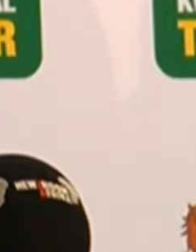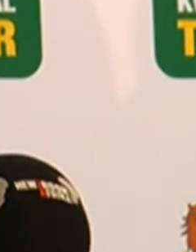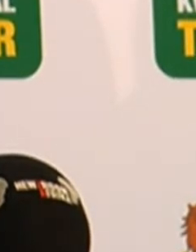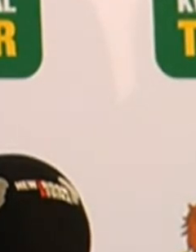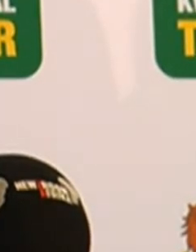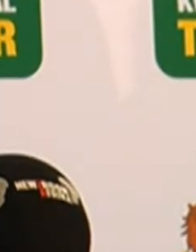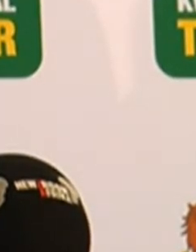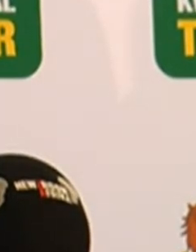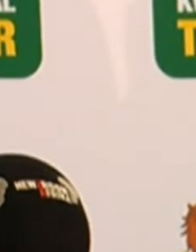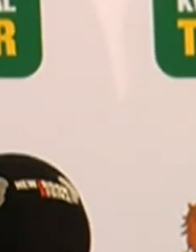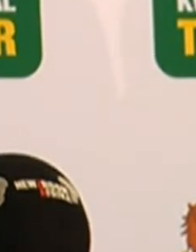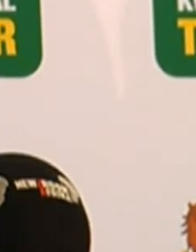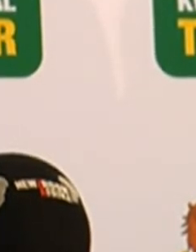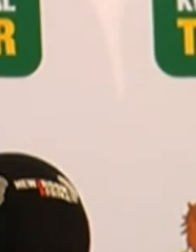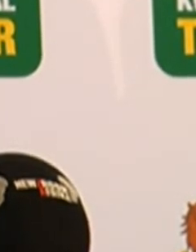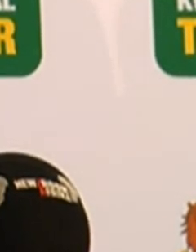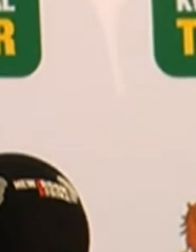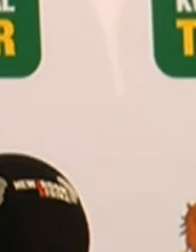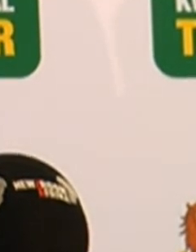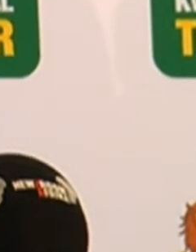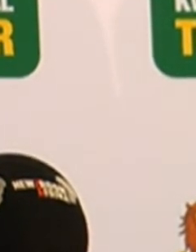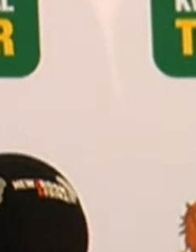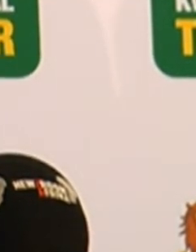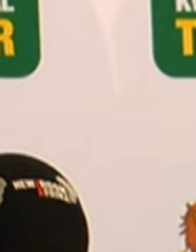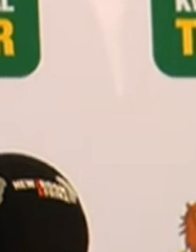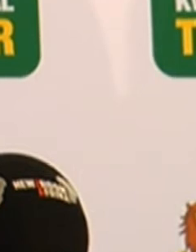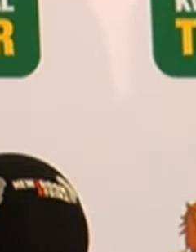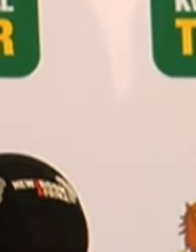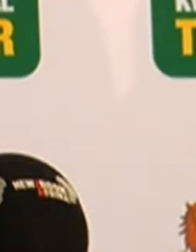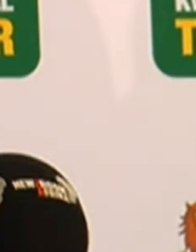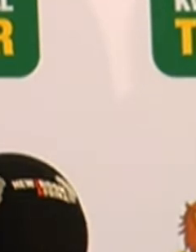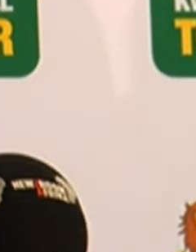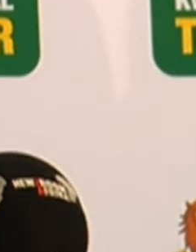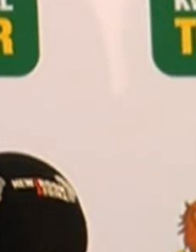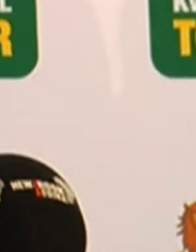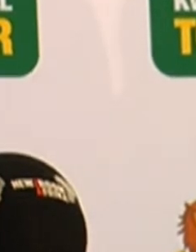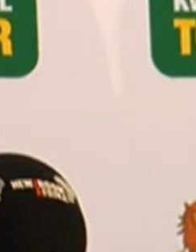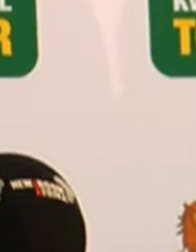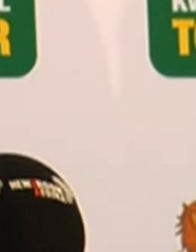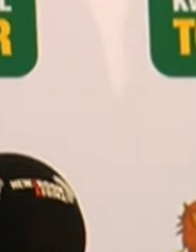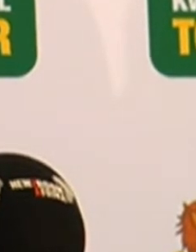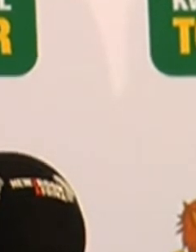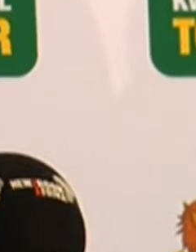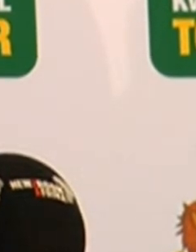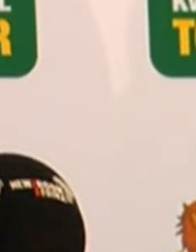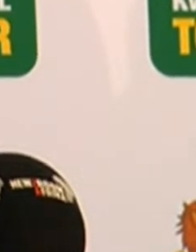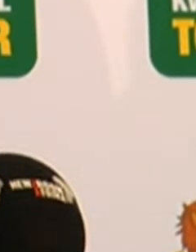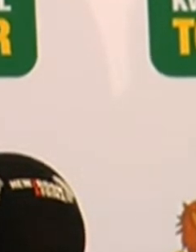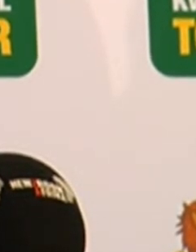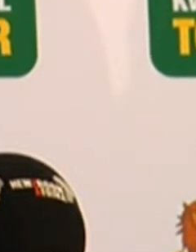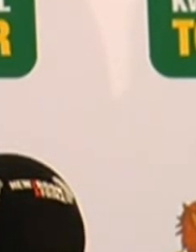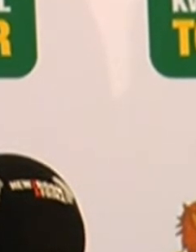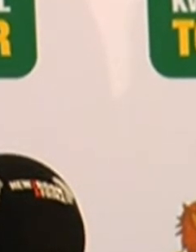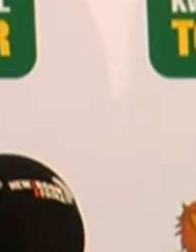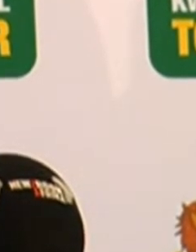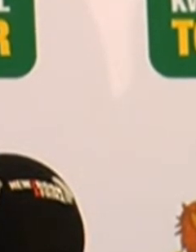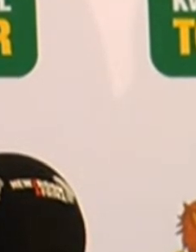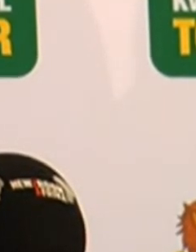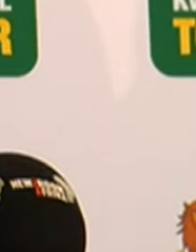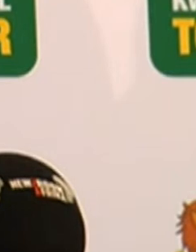11,313 people. The average number of cases recorded in the past 7 days was